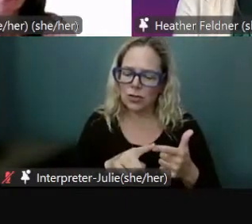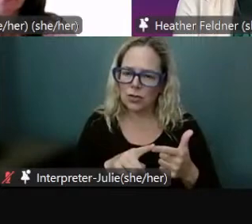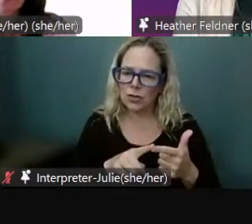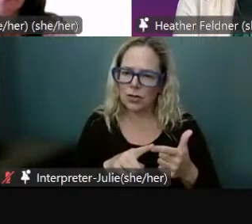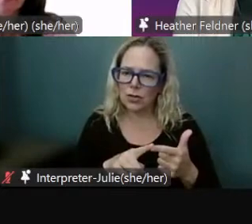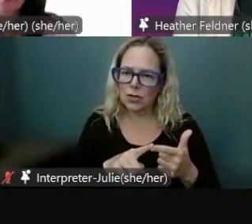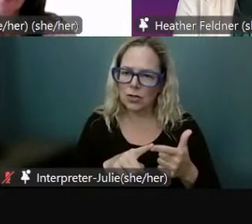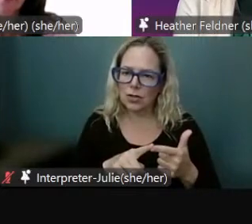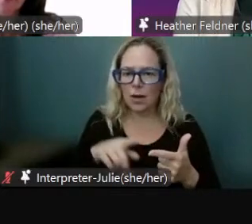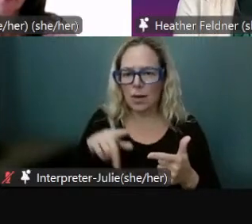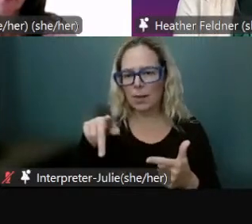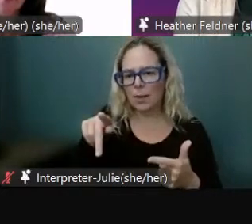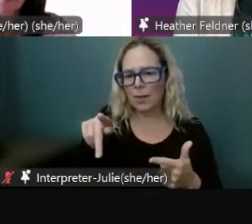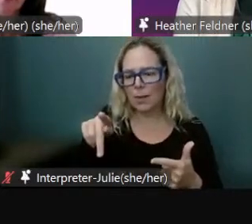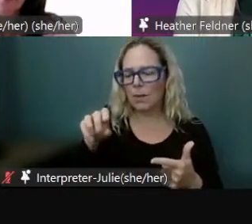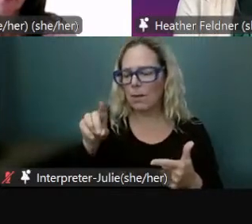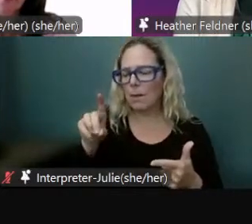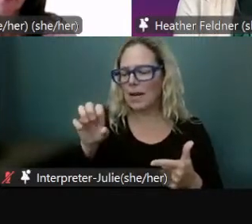podiatrists,